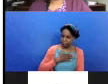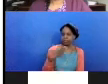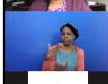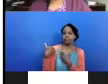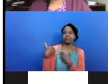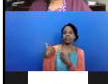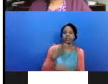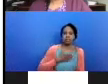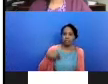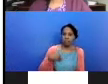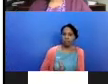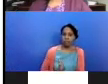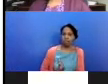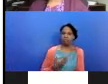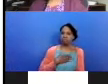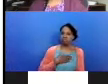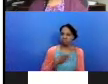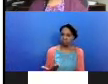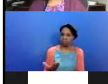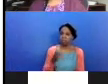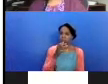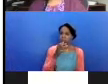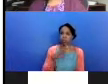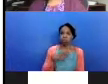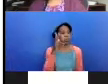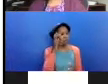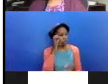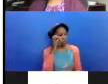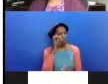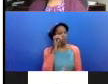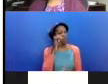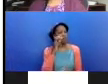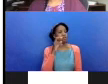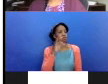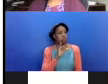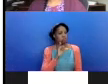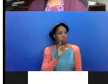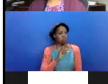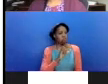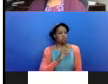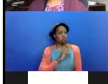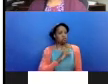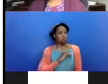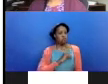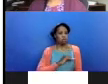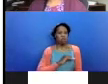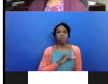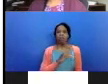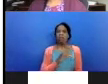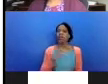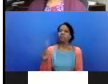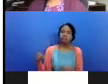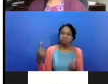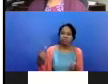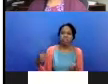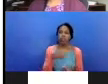fault. Like, that's often we've been telling women for years, that you weren't to blame, you weren't to blame, you weren't to blame. But to